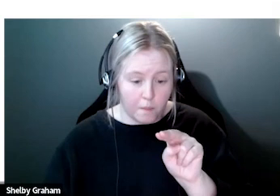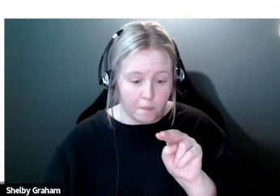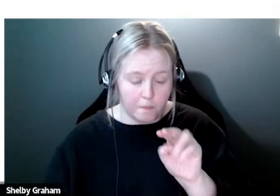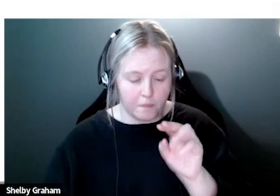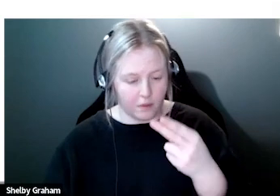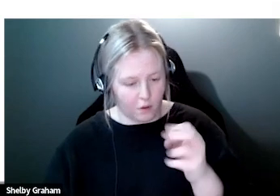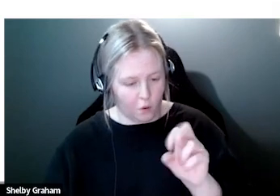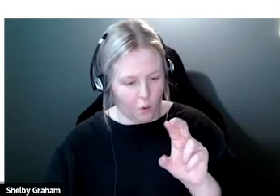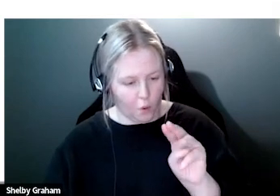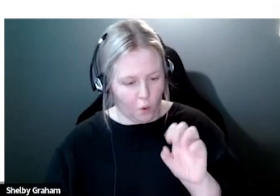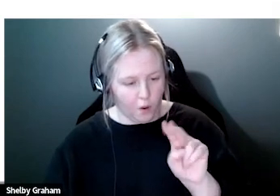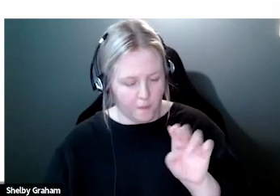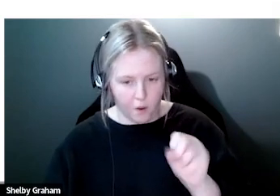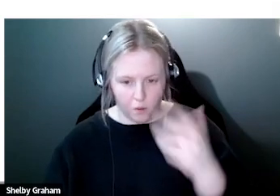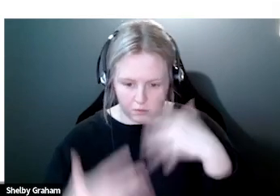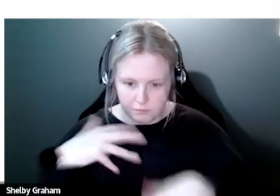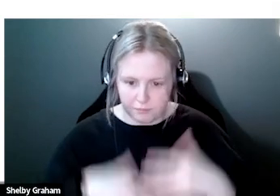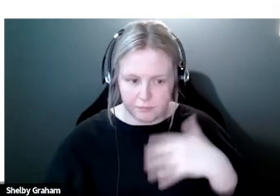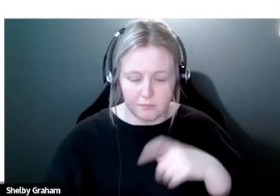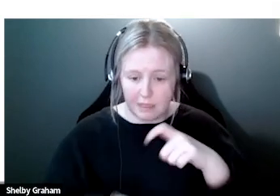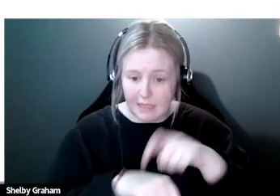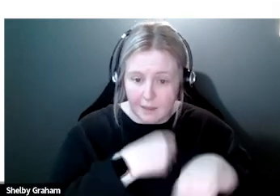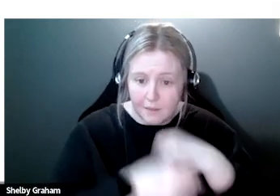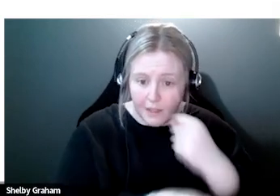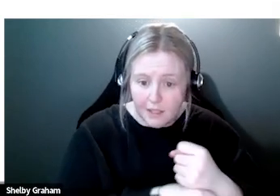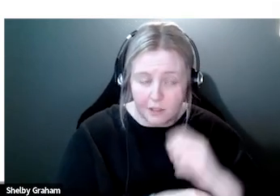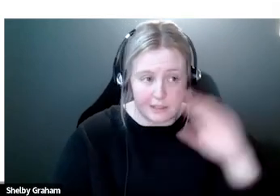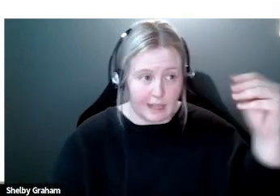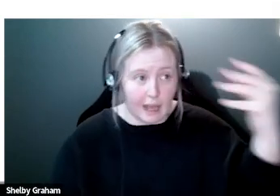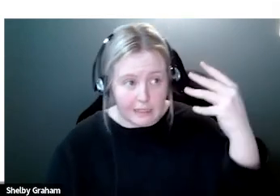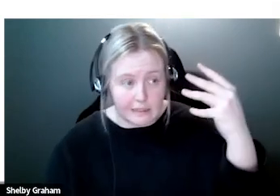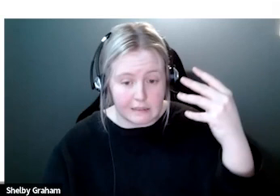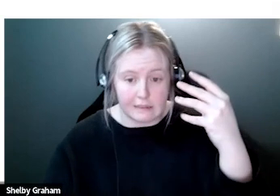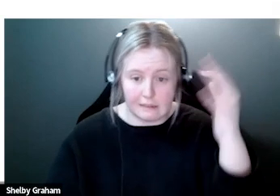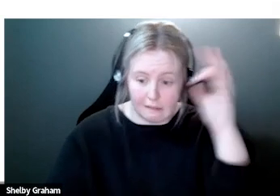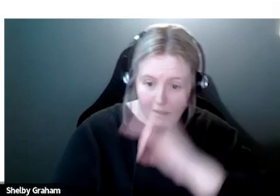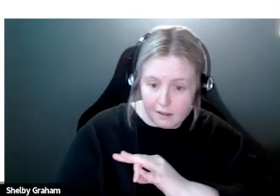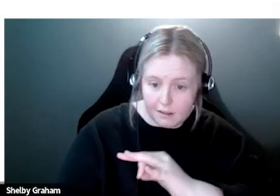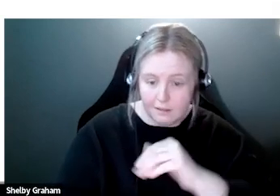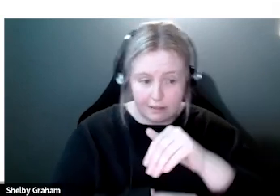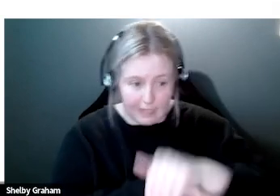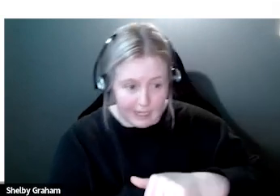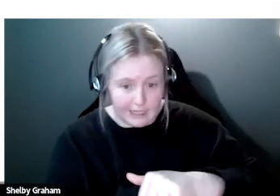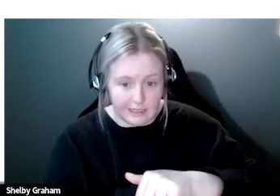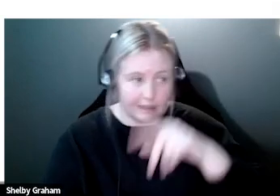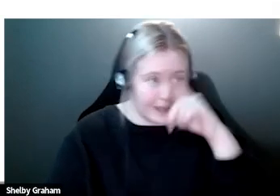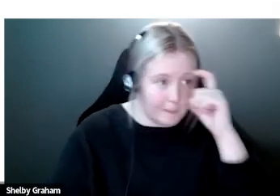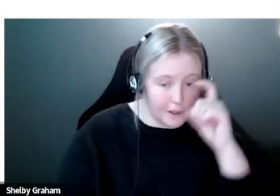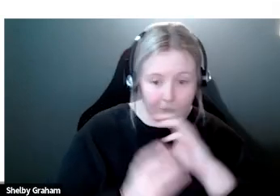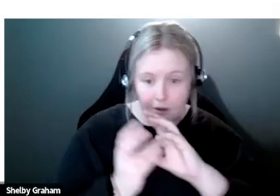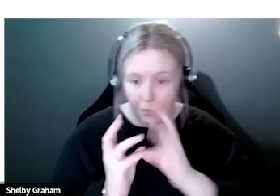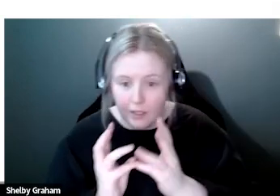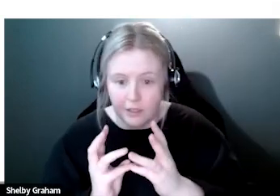time of year, light outside, where's your window? Vitamin deficiencies because